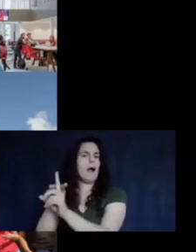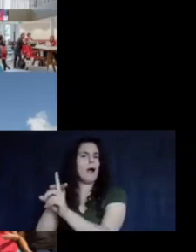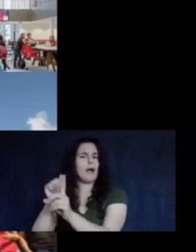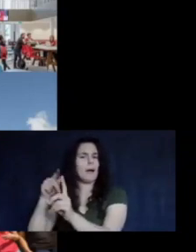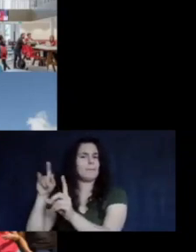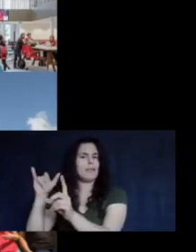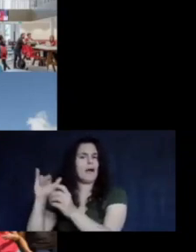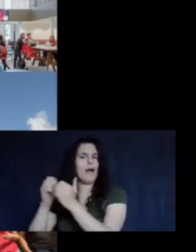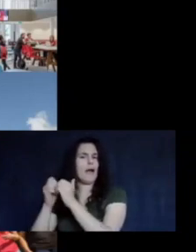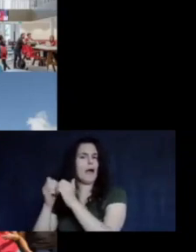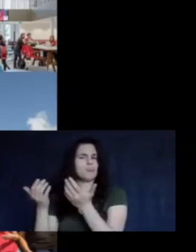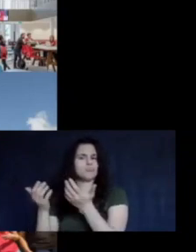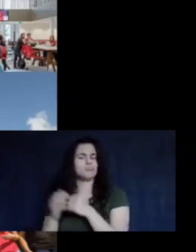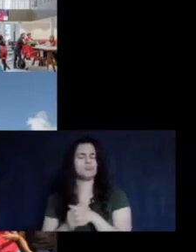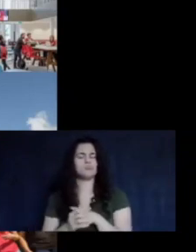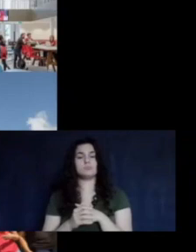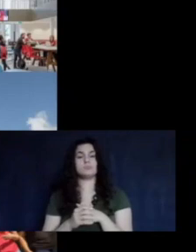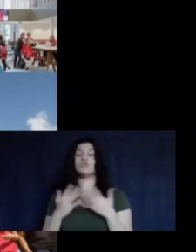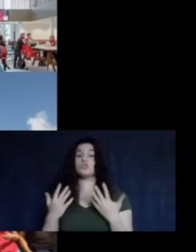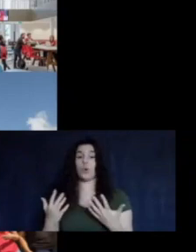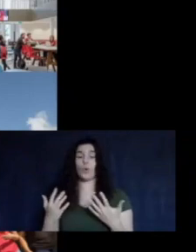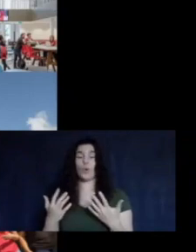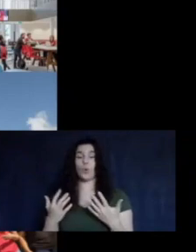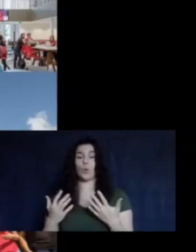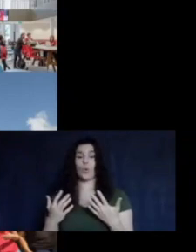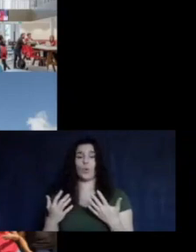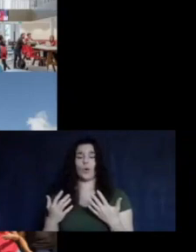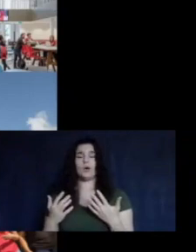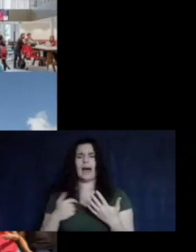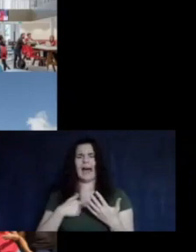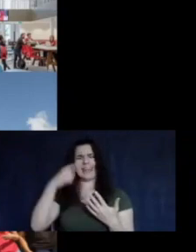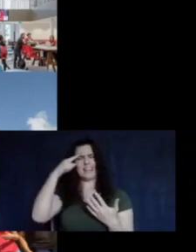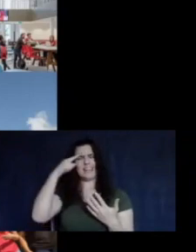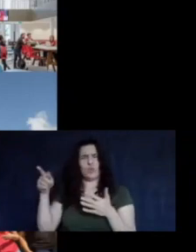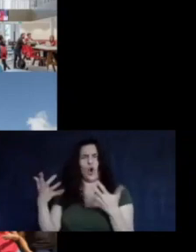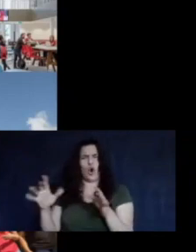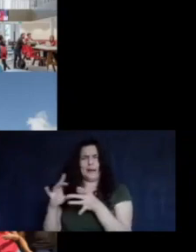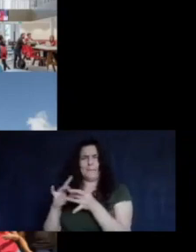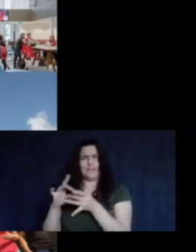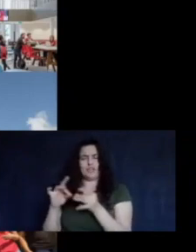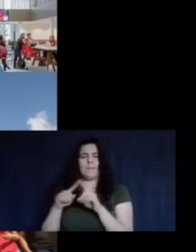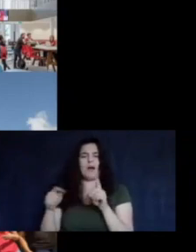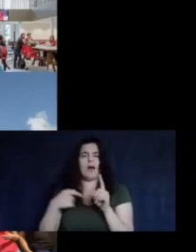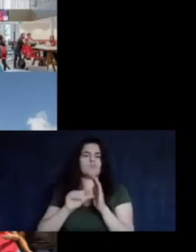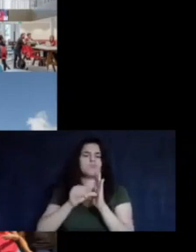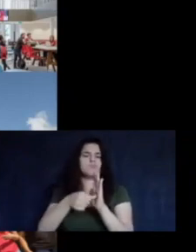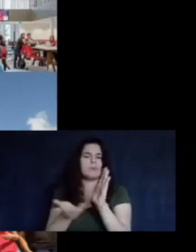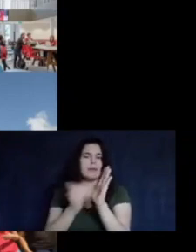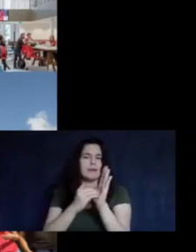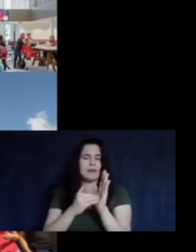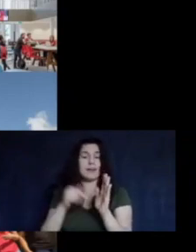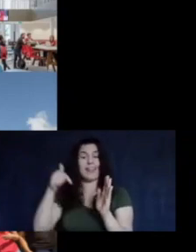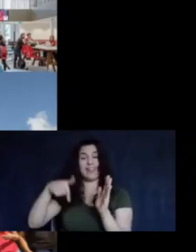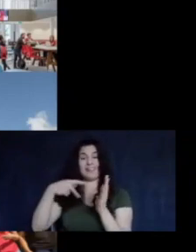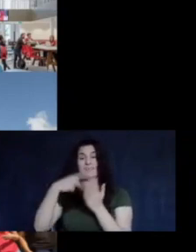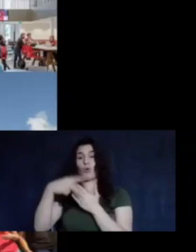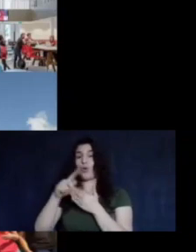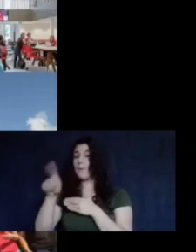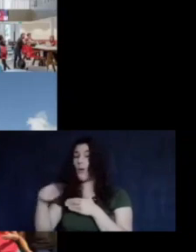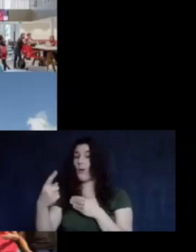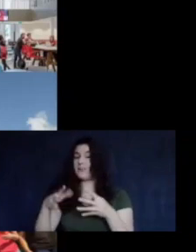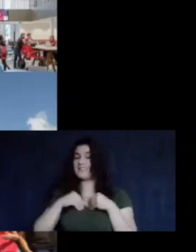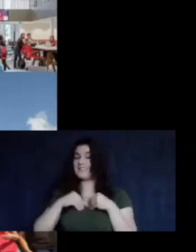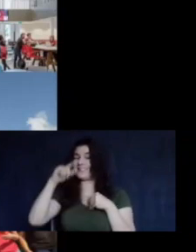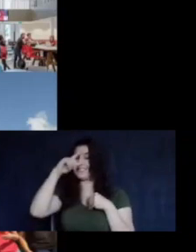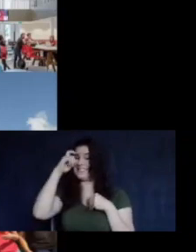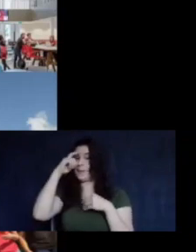apply? So, and I think that you might have mentioned it, but I'll say it again. This program only takes summer